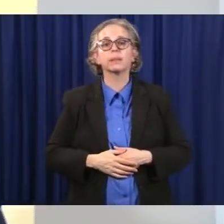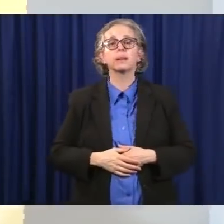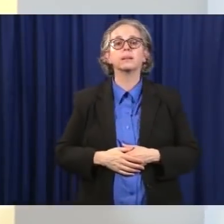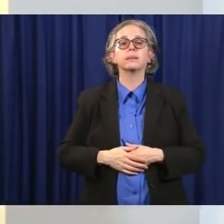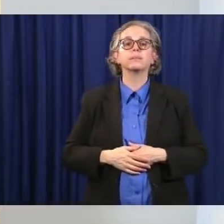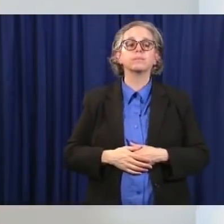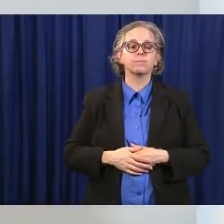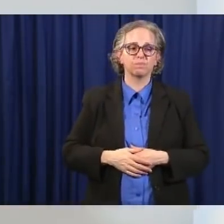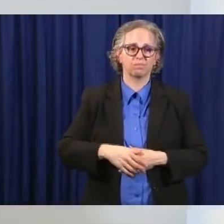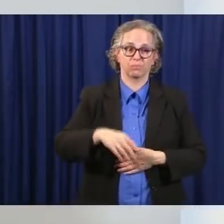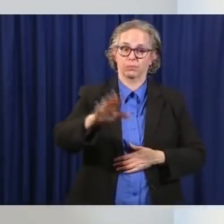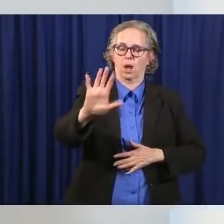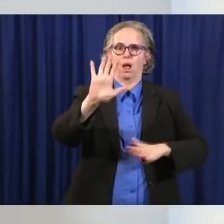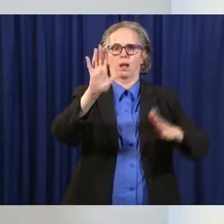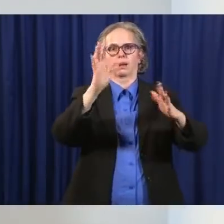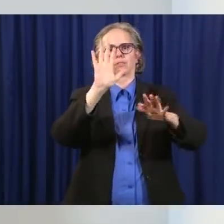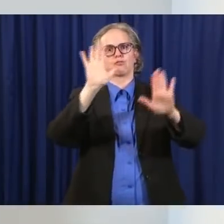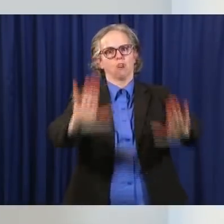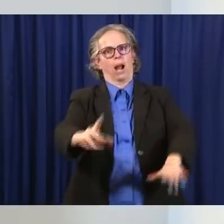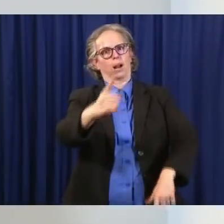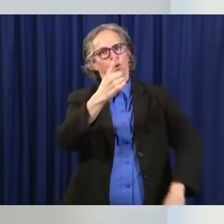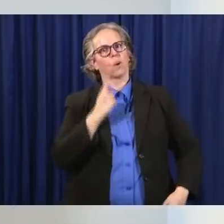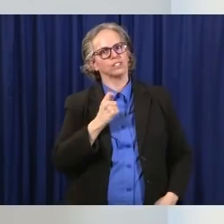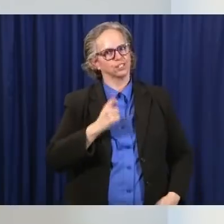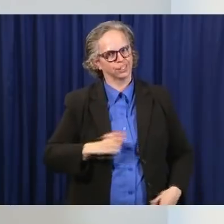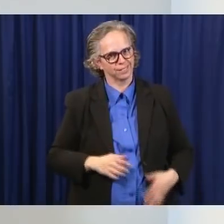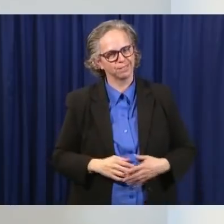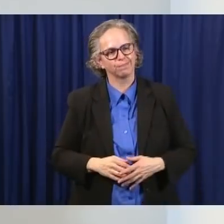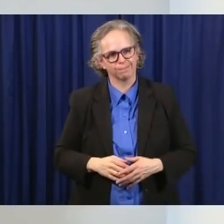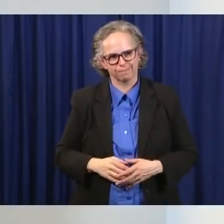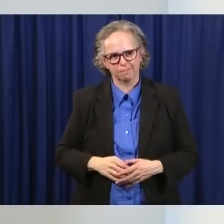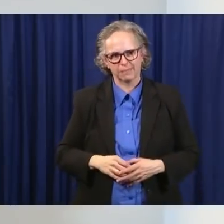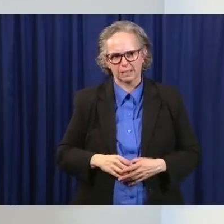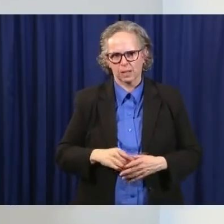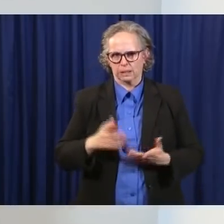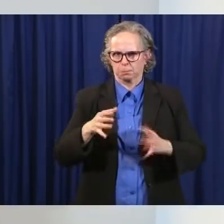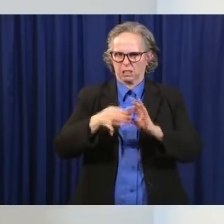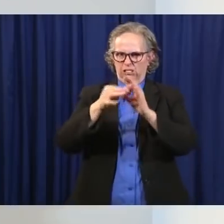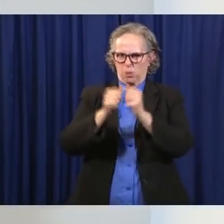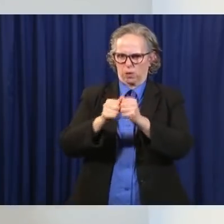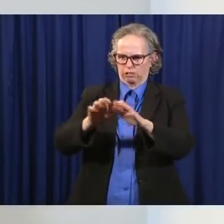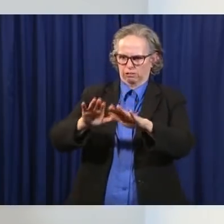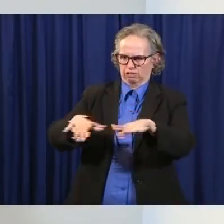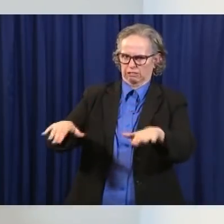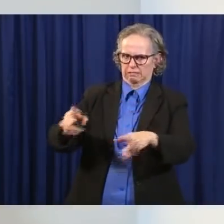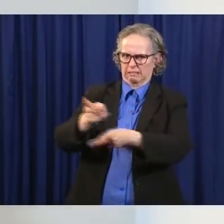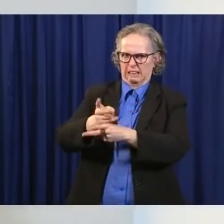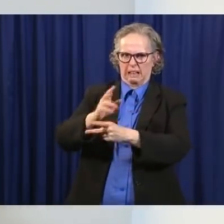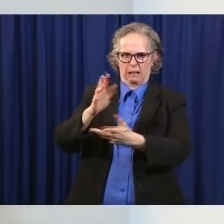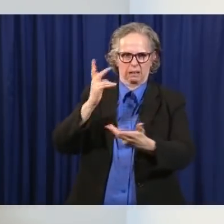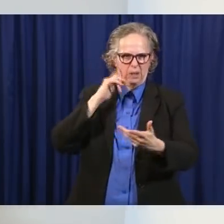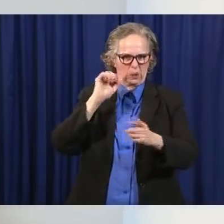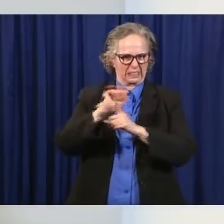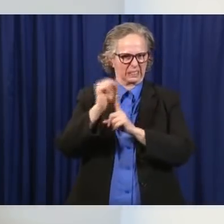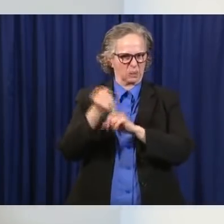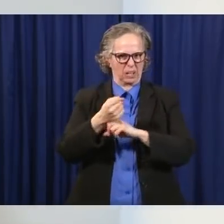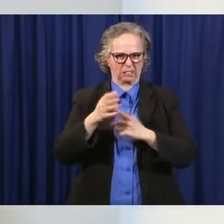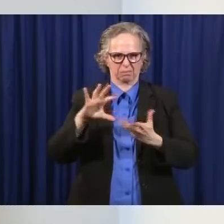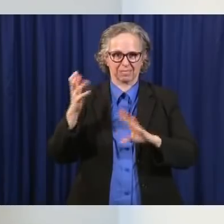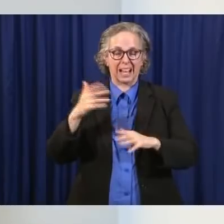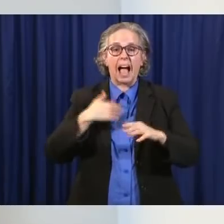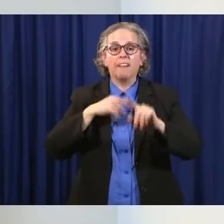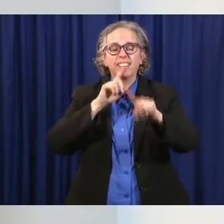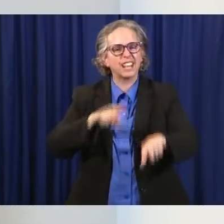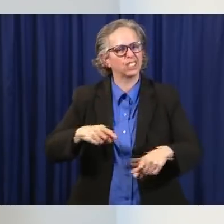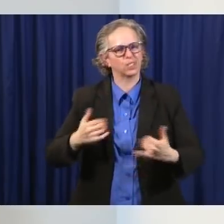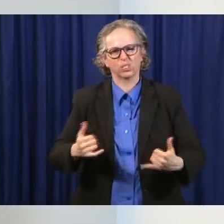Jackie, it's a great question in light of the child care situation. We don't have an answer on that today, but we do owe